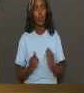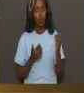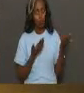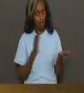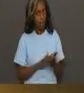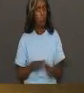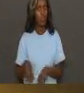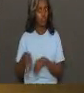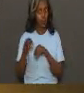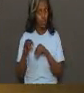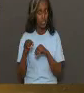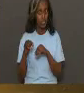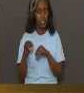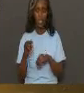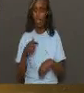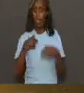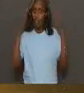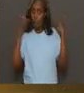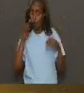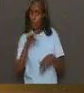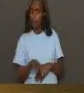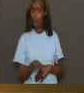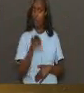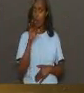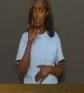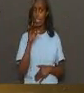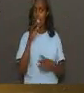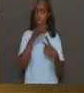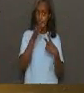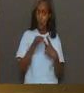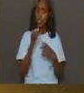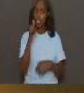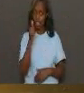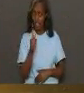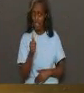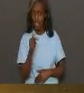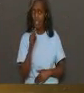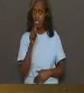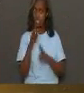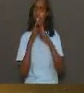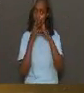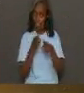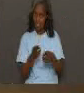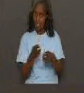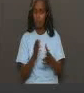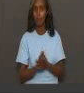Welcome back, students. I hope you found that choice A is the answer.